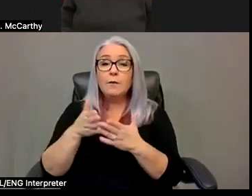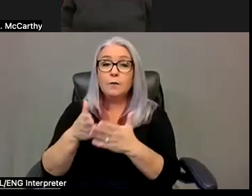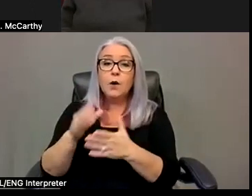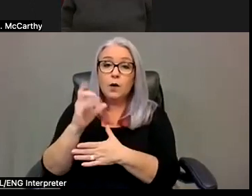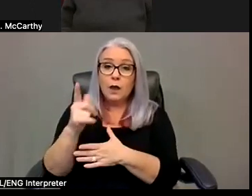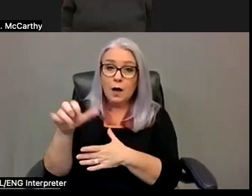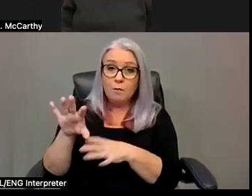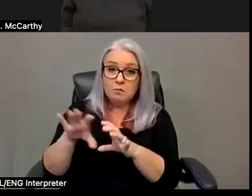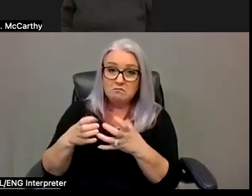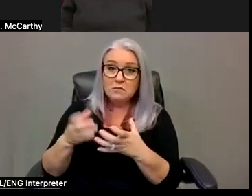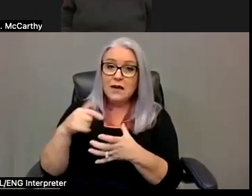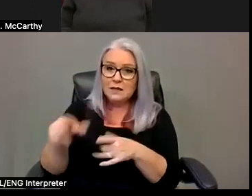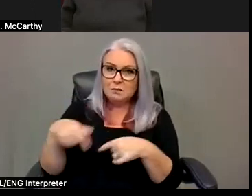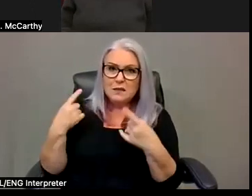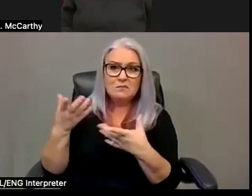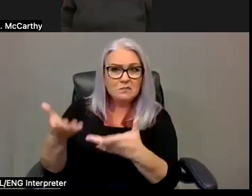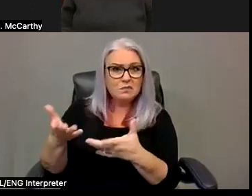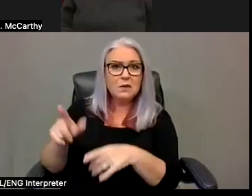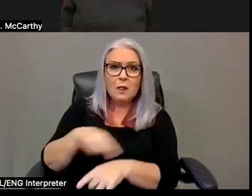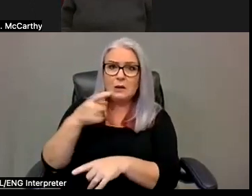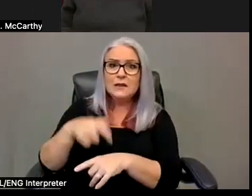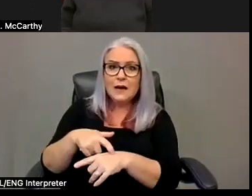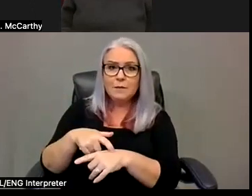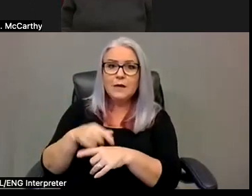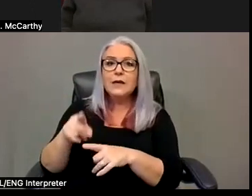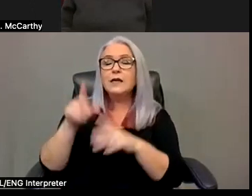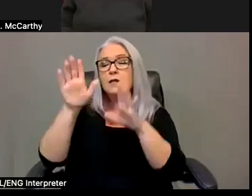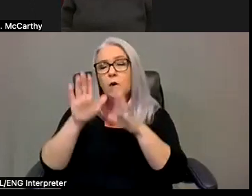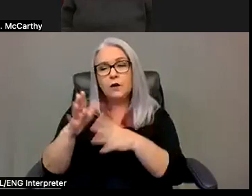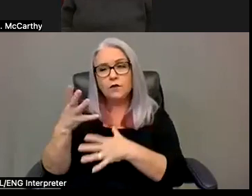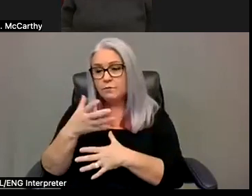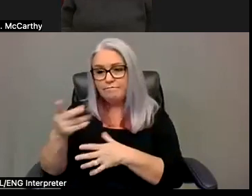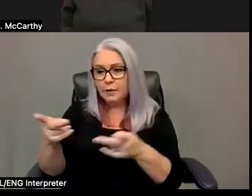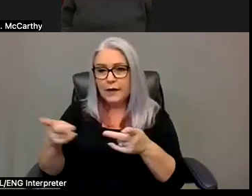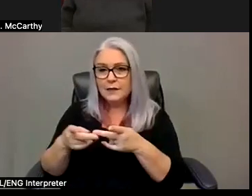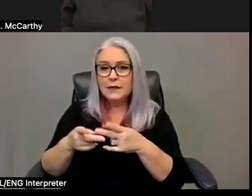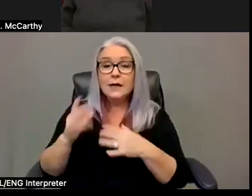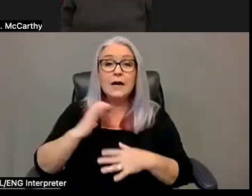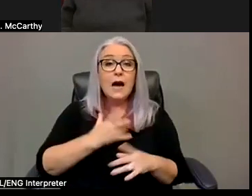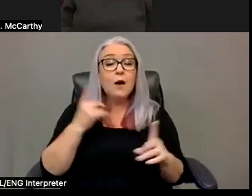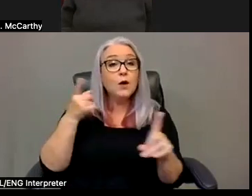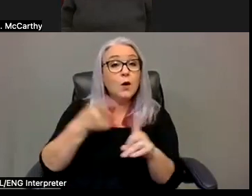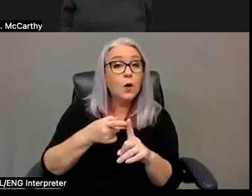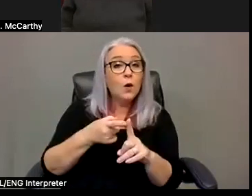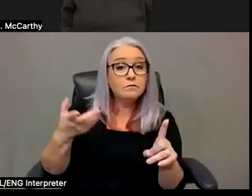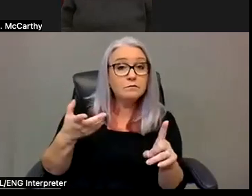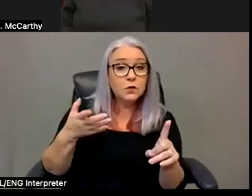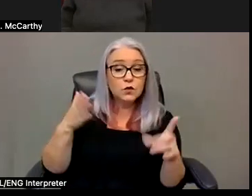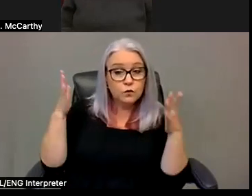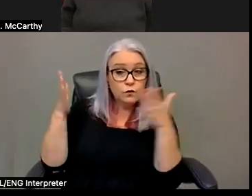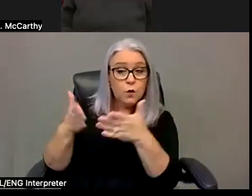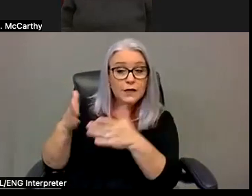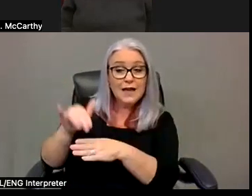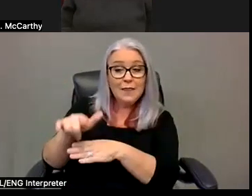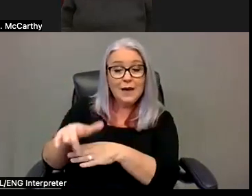down there for as long as I've been here. It is a wonderful place. So our goal in paying attention to this